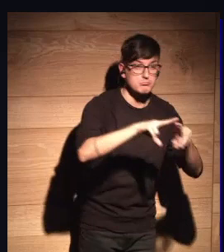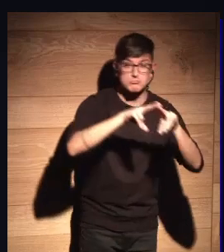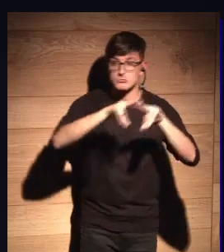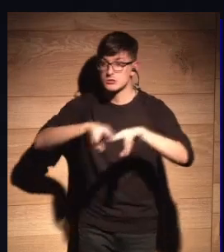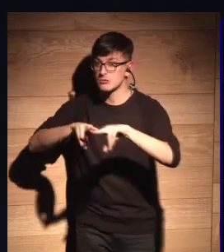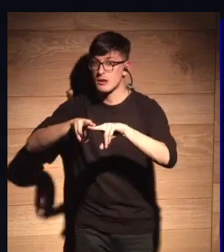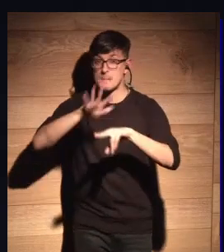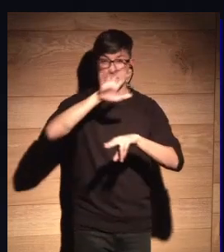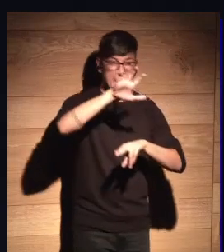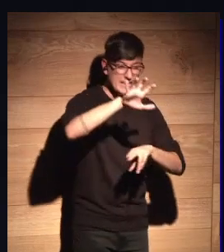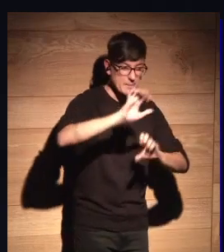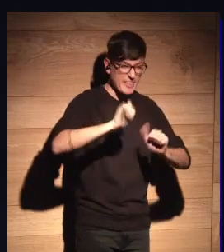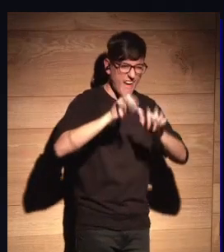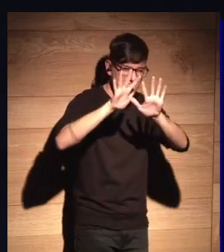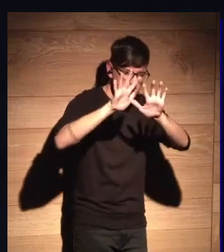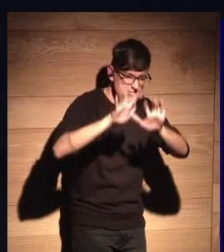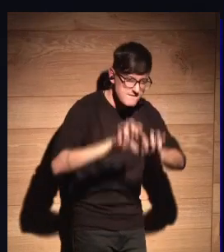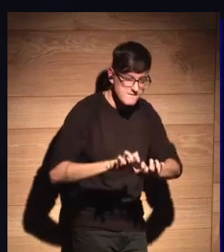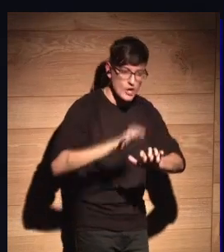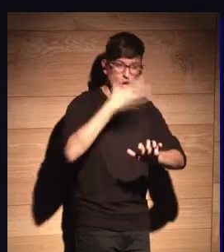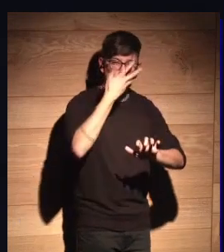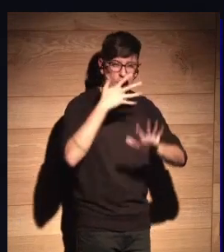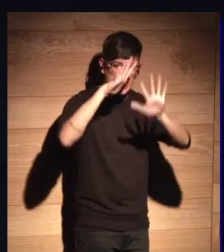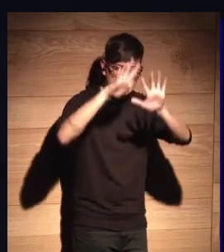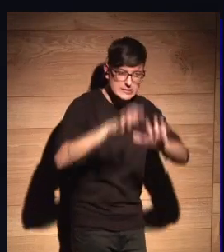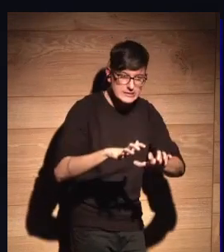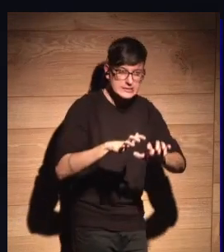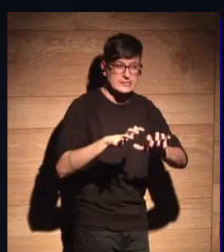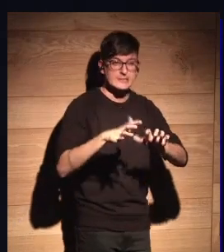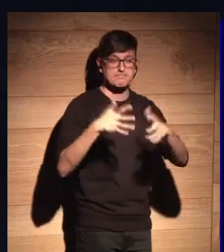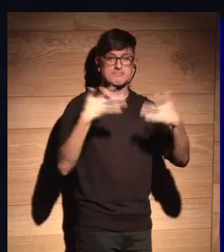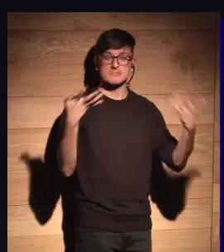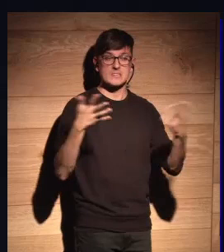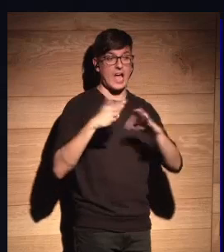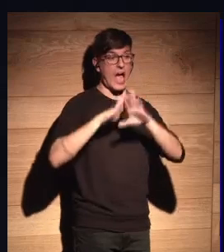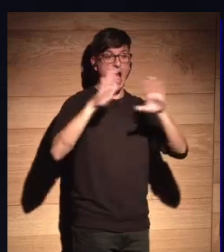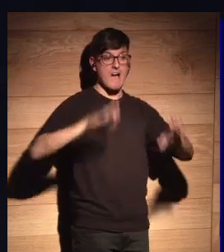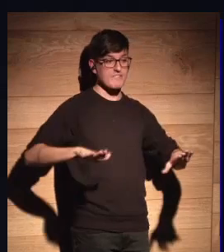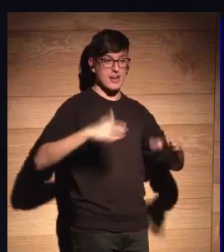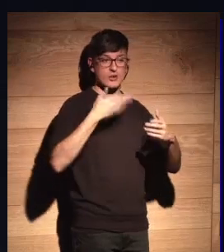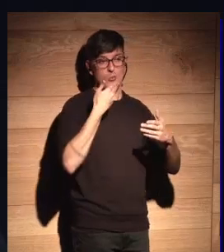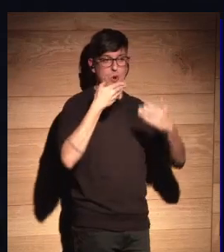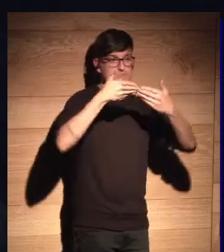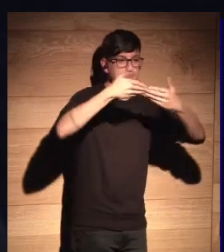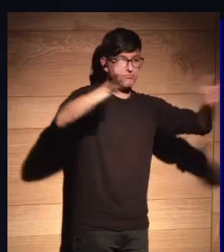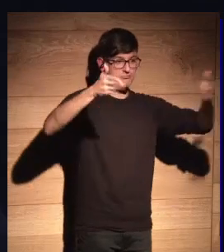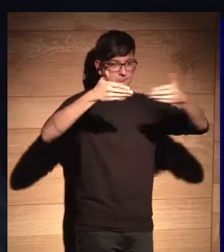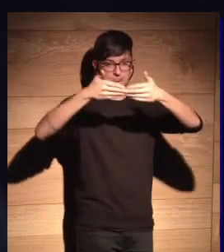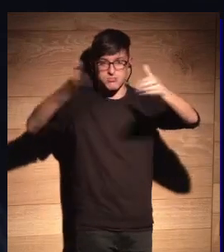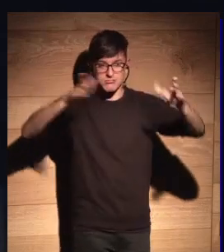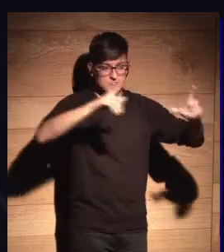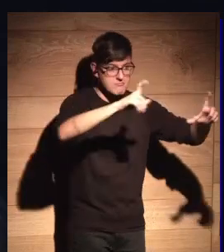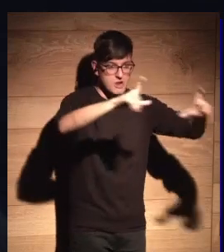one thing leads to another, and doors open up, and kind of